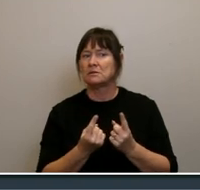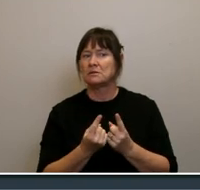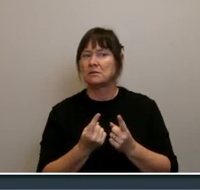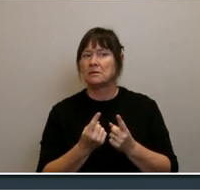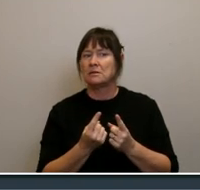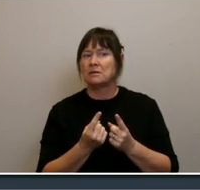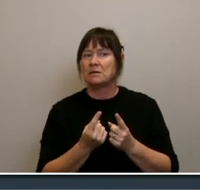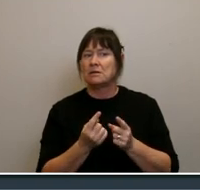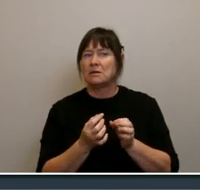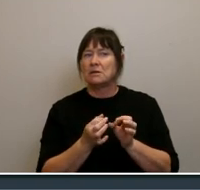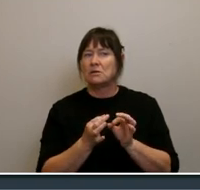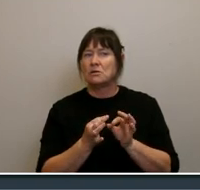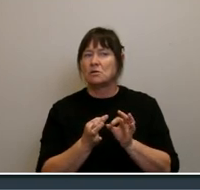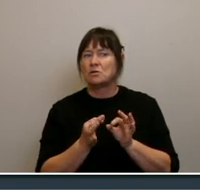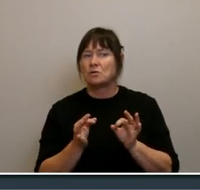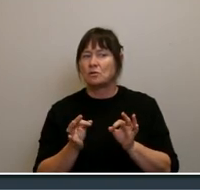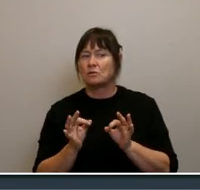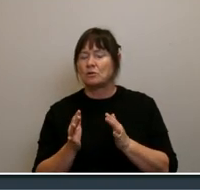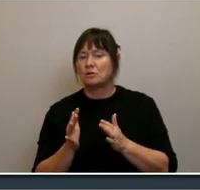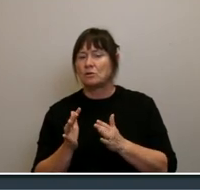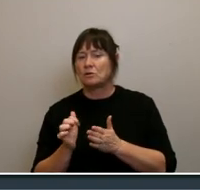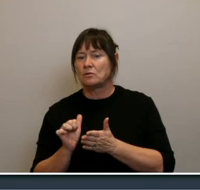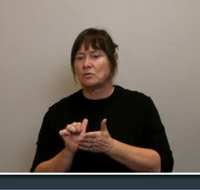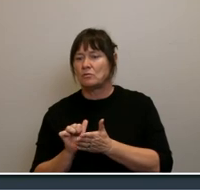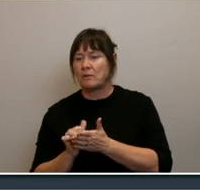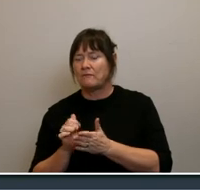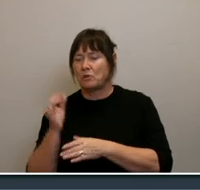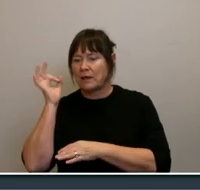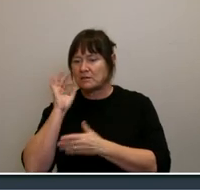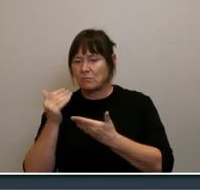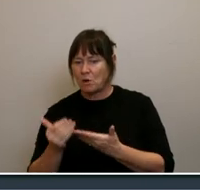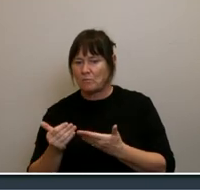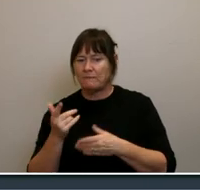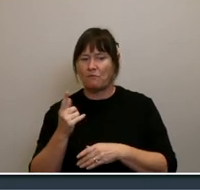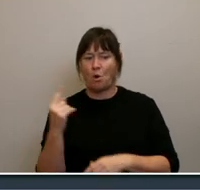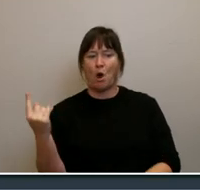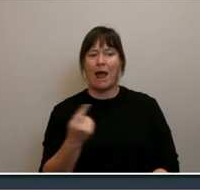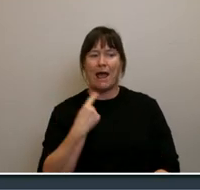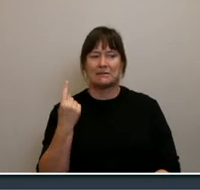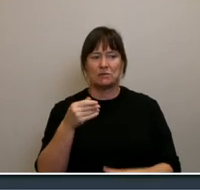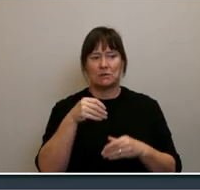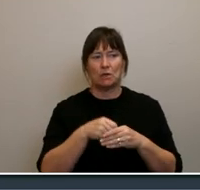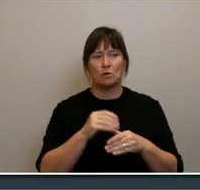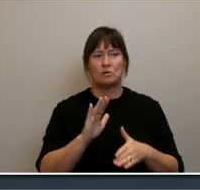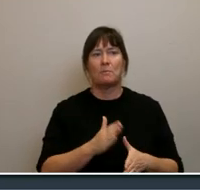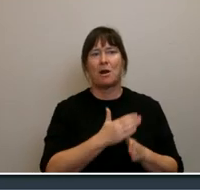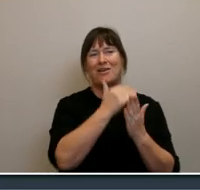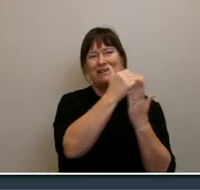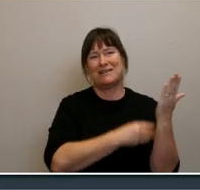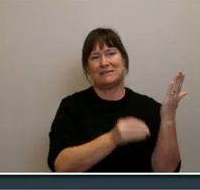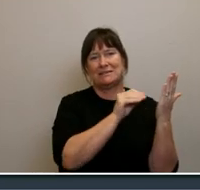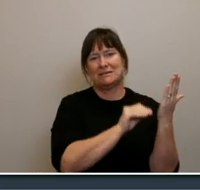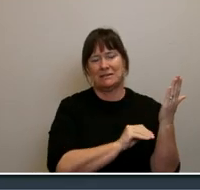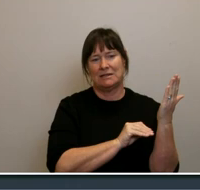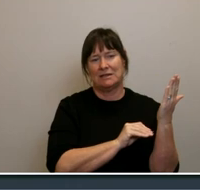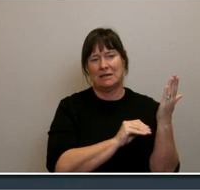that aren't quite perfect about council at the moment. And so in terms of us being able to put that on a priority list, what do you